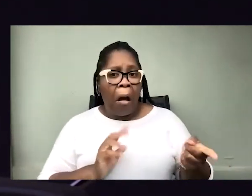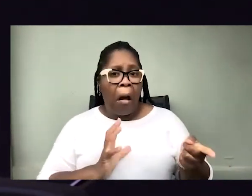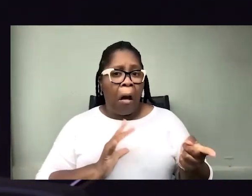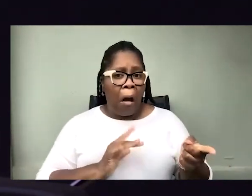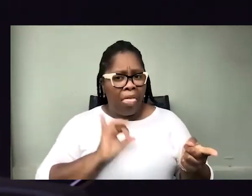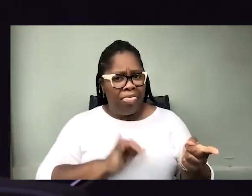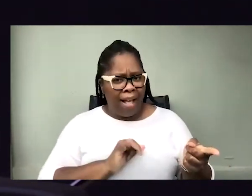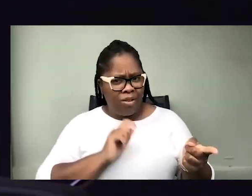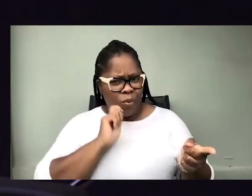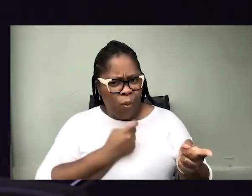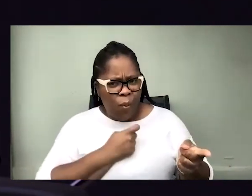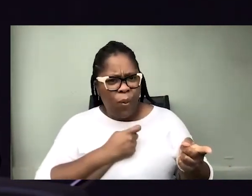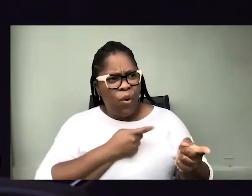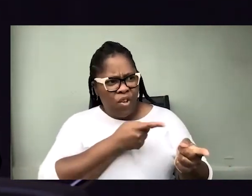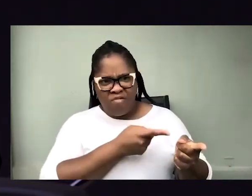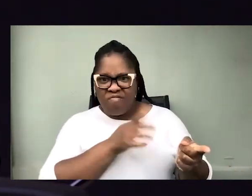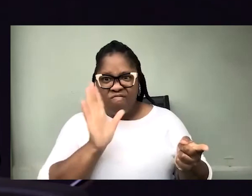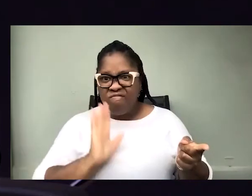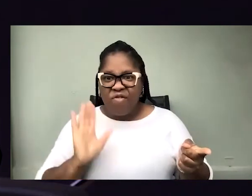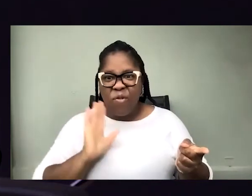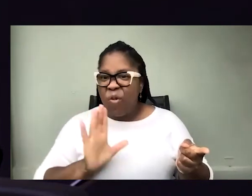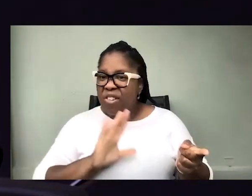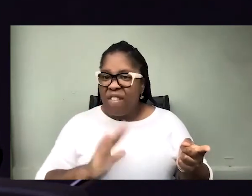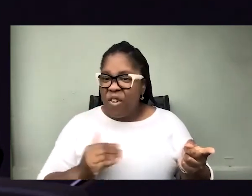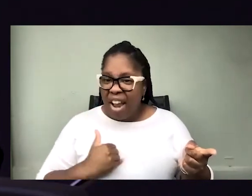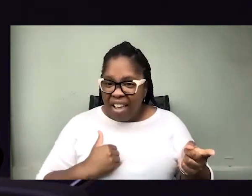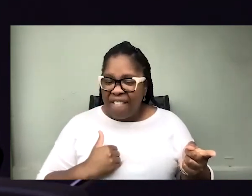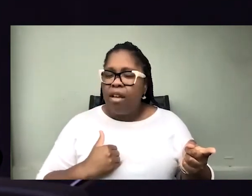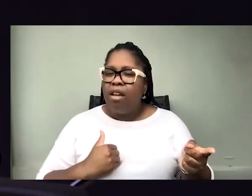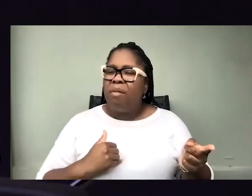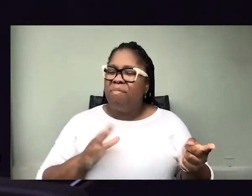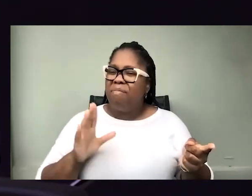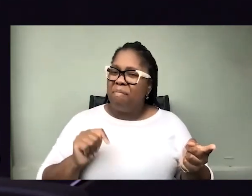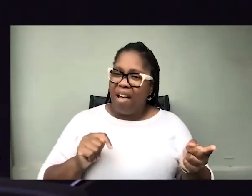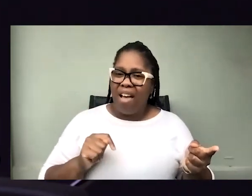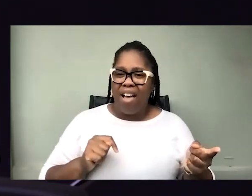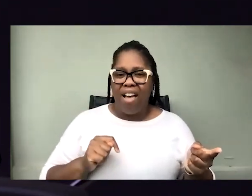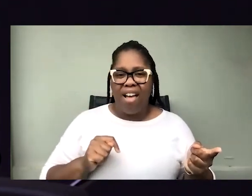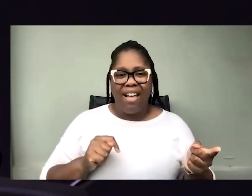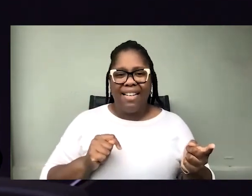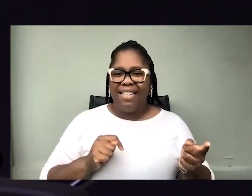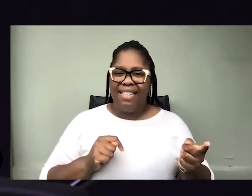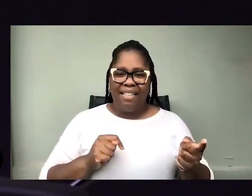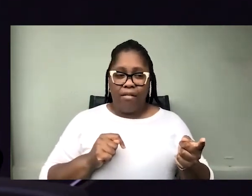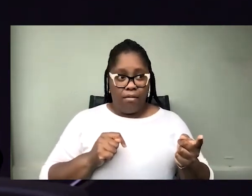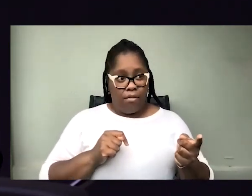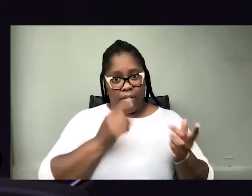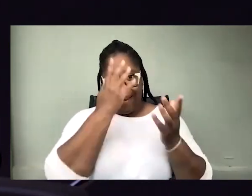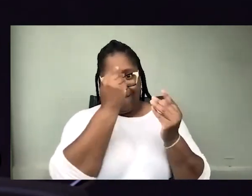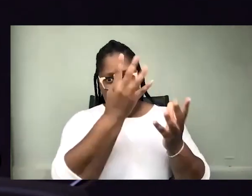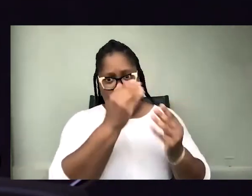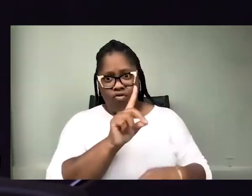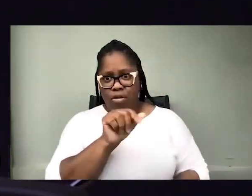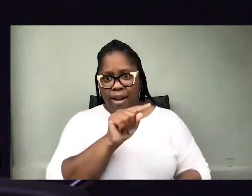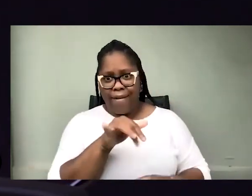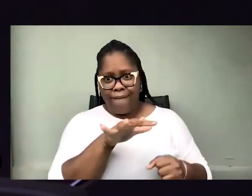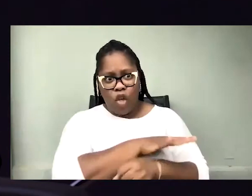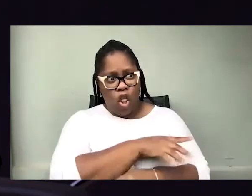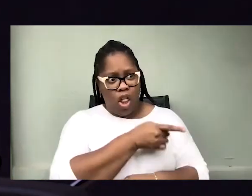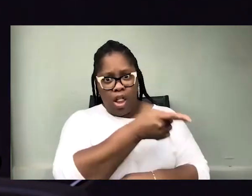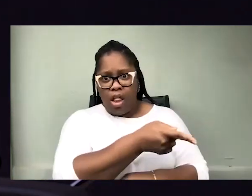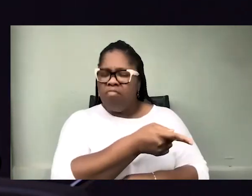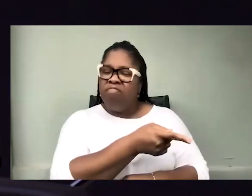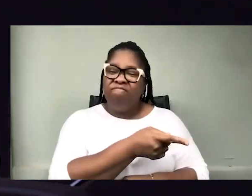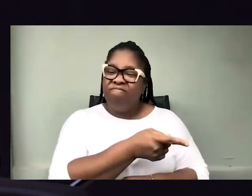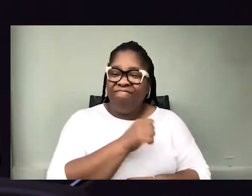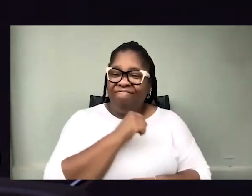exists because it's something that we've never had before, but there's a lot of placeholders on the data dashboard for things that haven't even yet